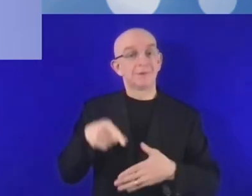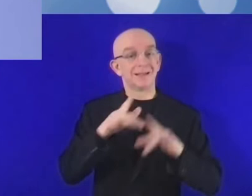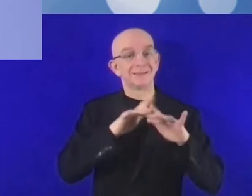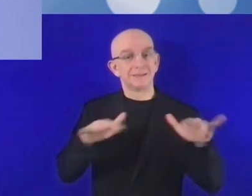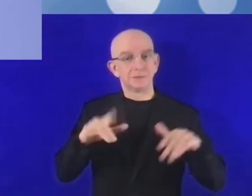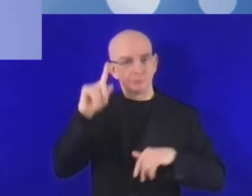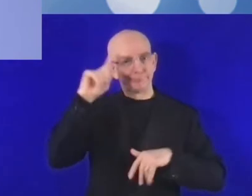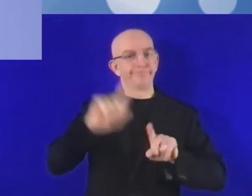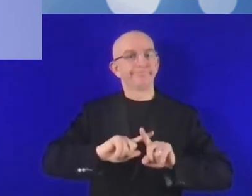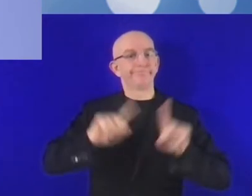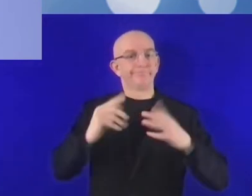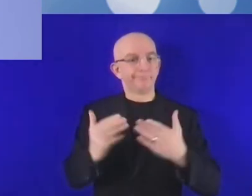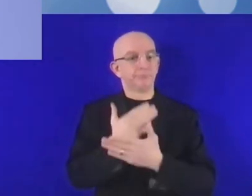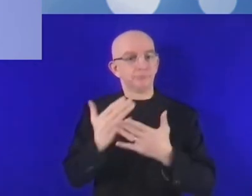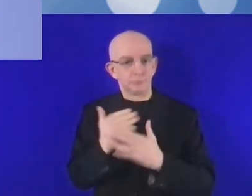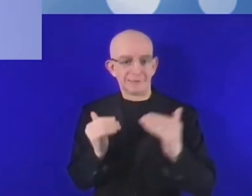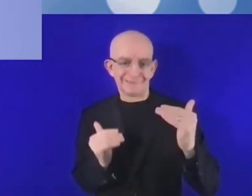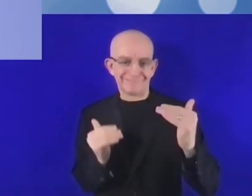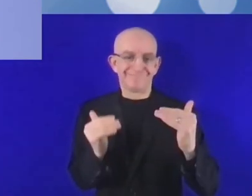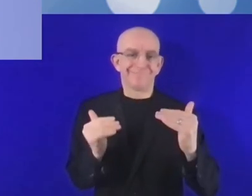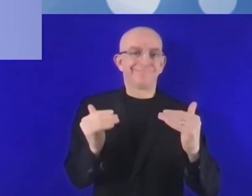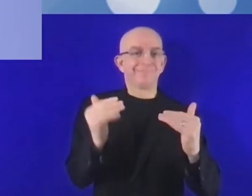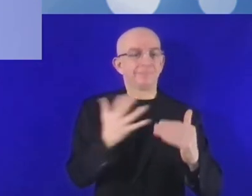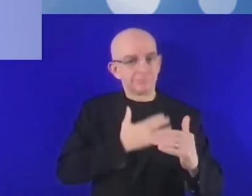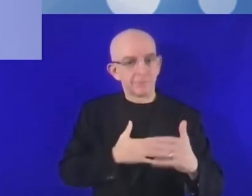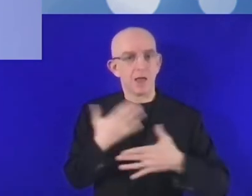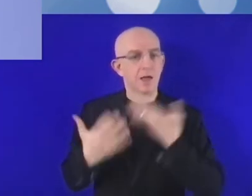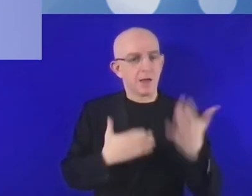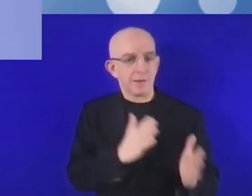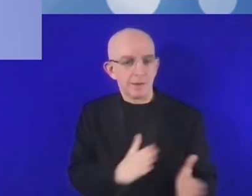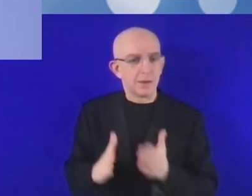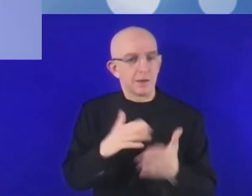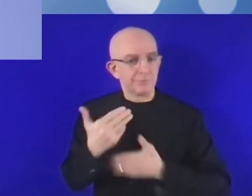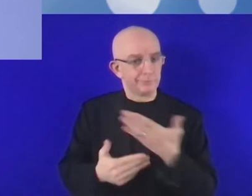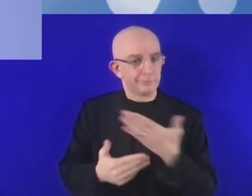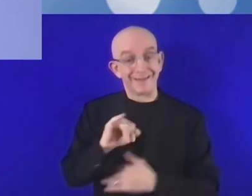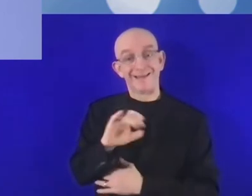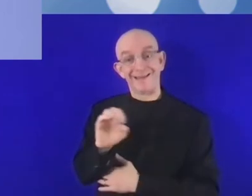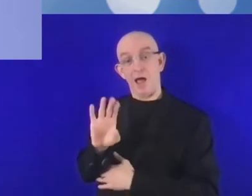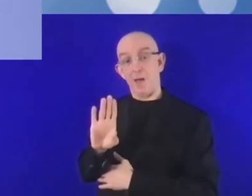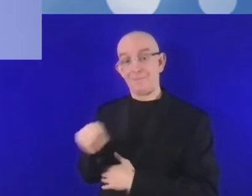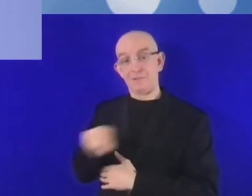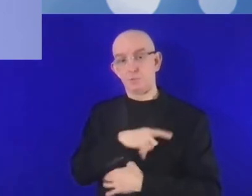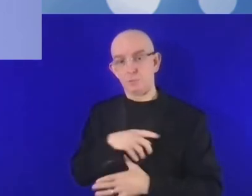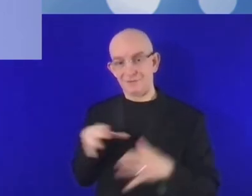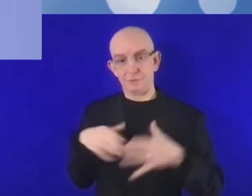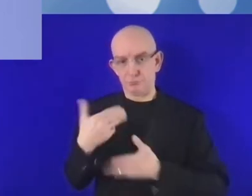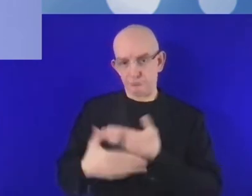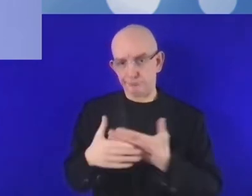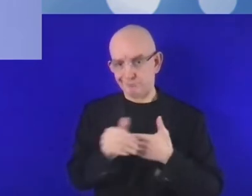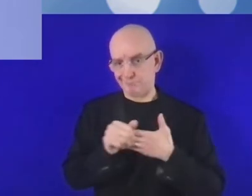more and supervising so all in all uh such collaborative efforts are true